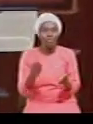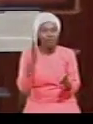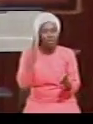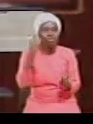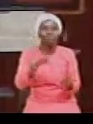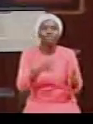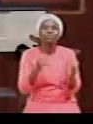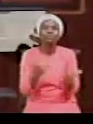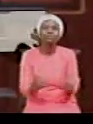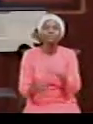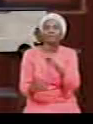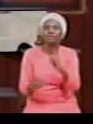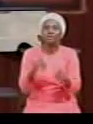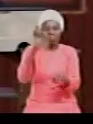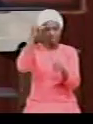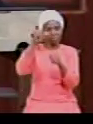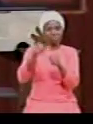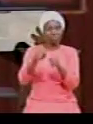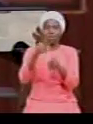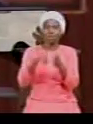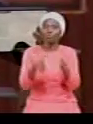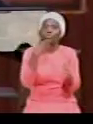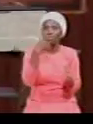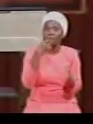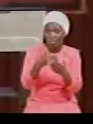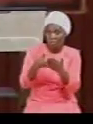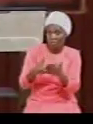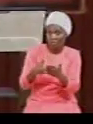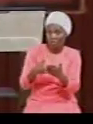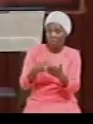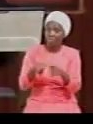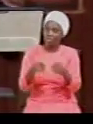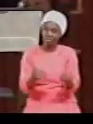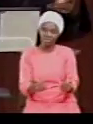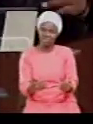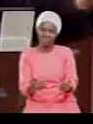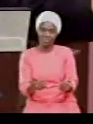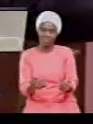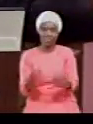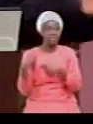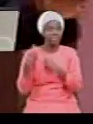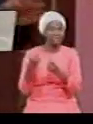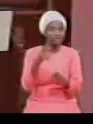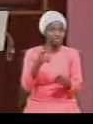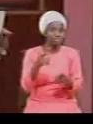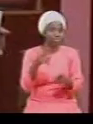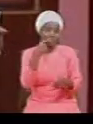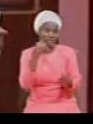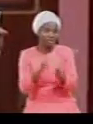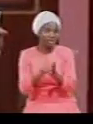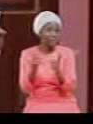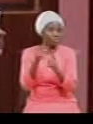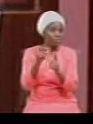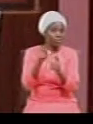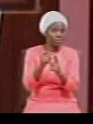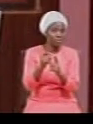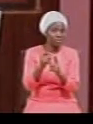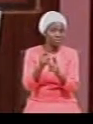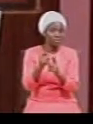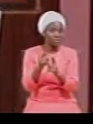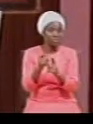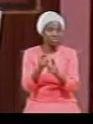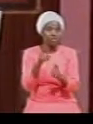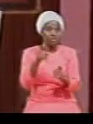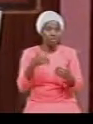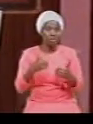now? You remember what you said before, but now, since you said that word, you